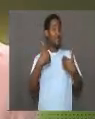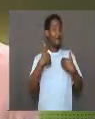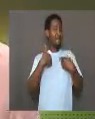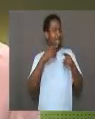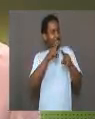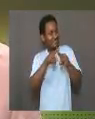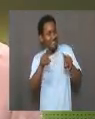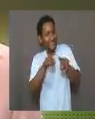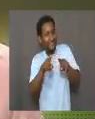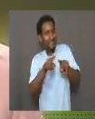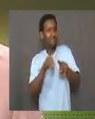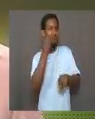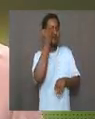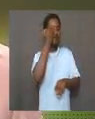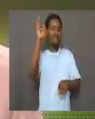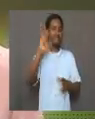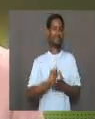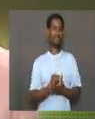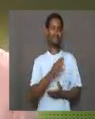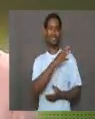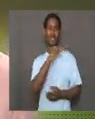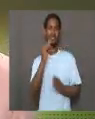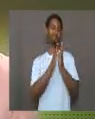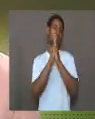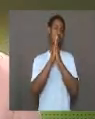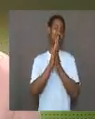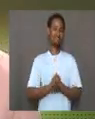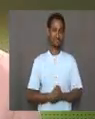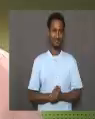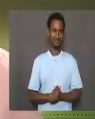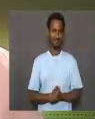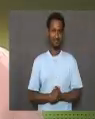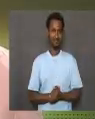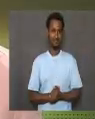variety of different ideas and opinions.